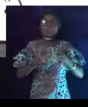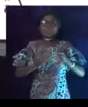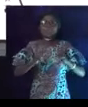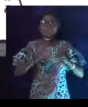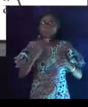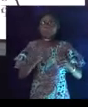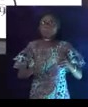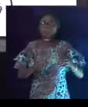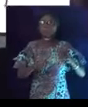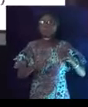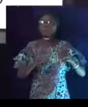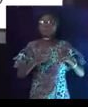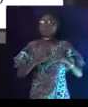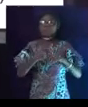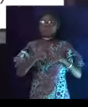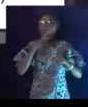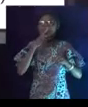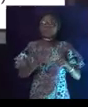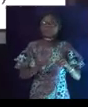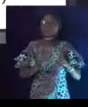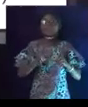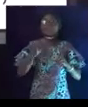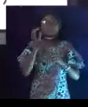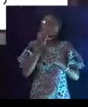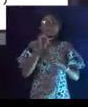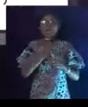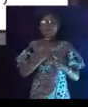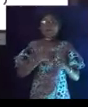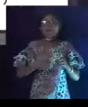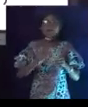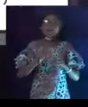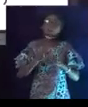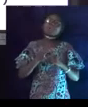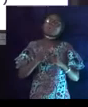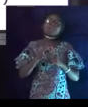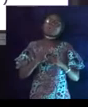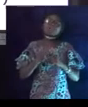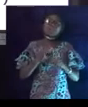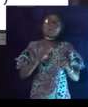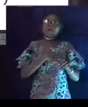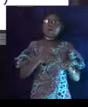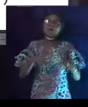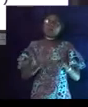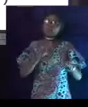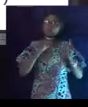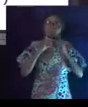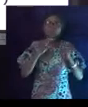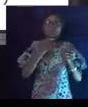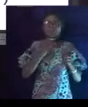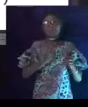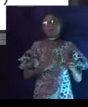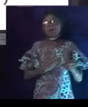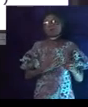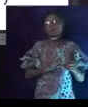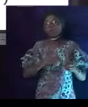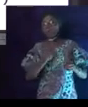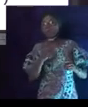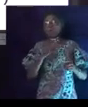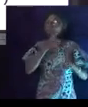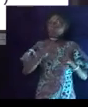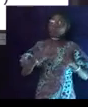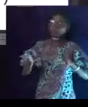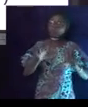learned that the temperature of the normal room is 20 degrees Celsius. We have also learned that the temperature of the human